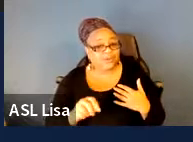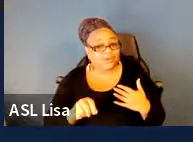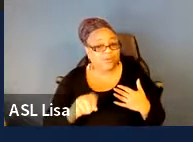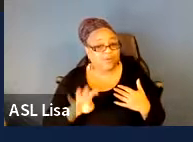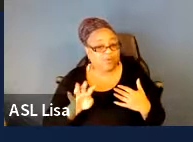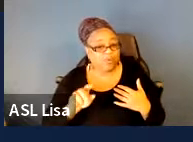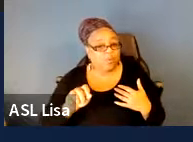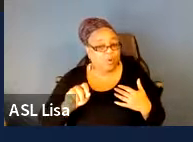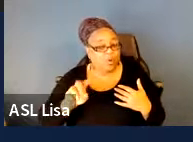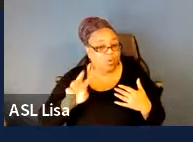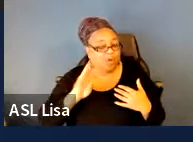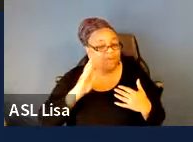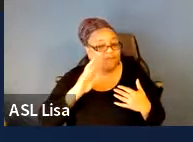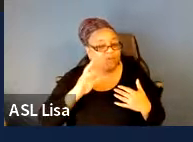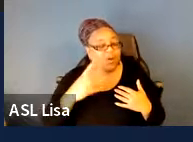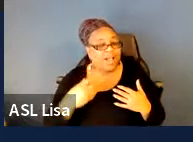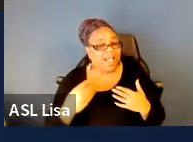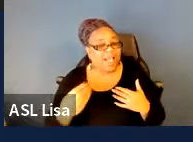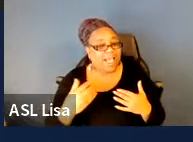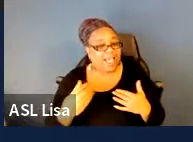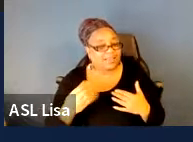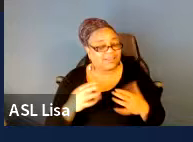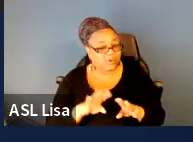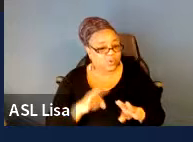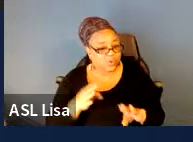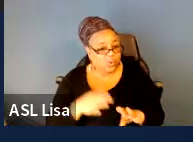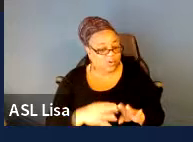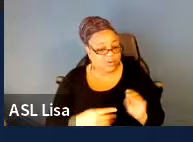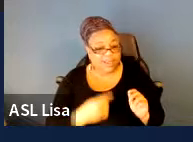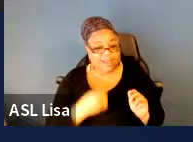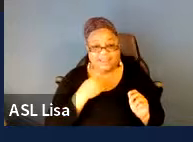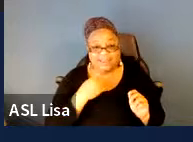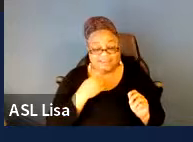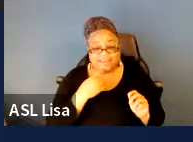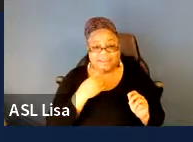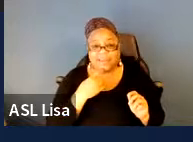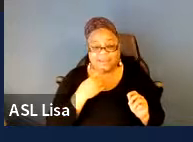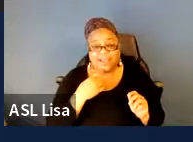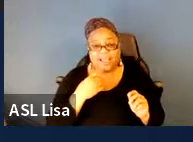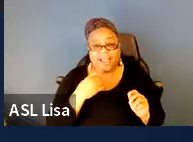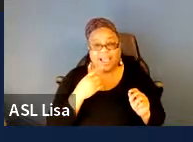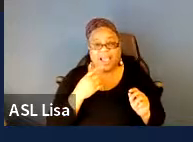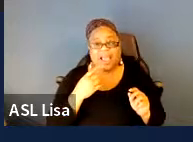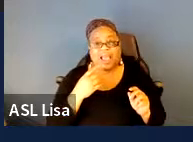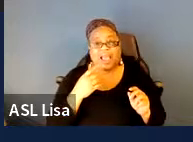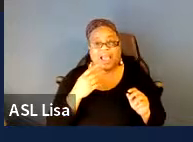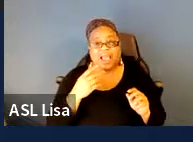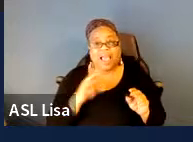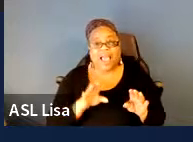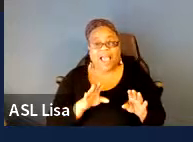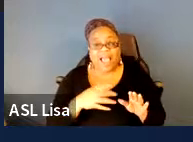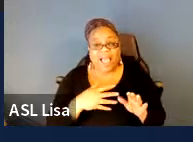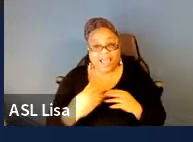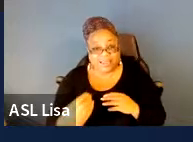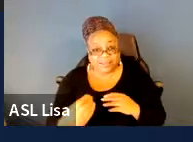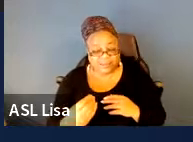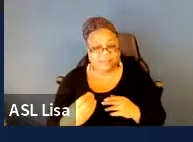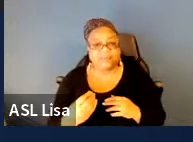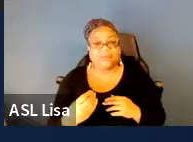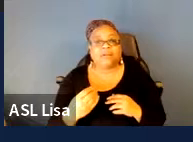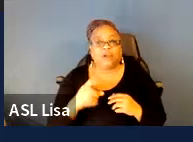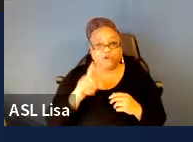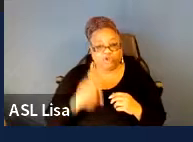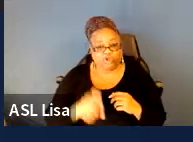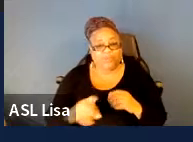216.4.1 for exit doors, where we say that doors at exit passageways, exit discharge, and exit stairways shall